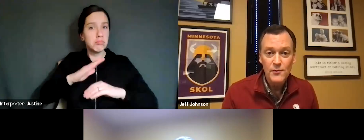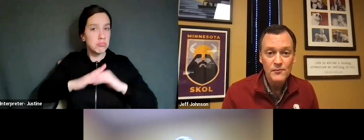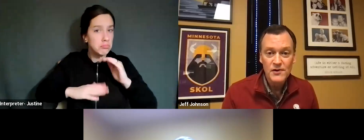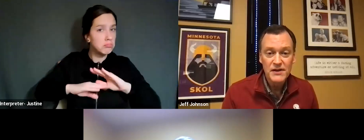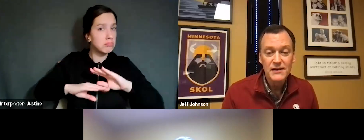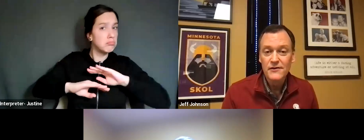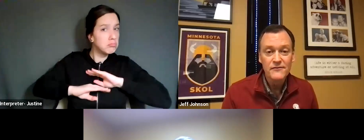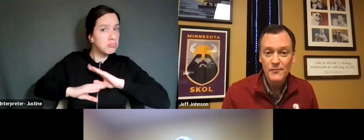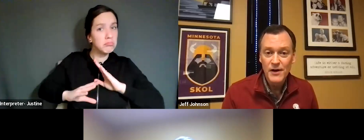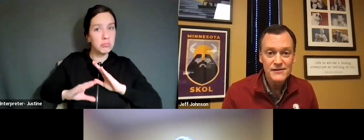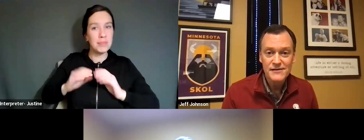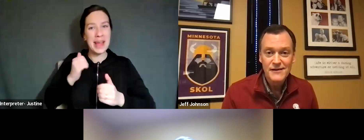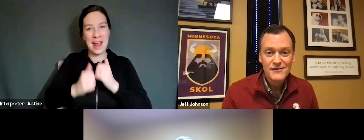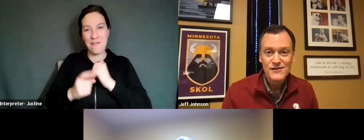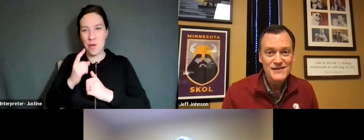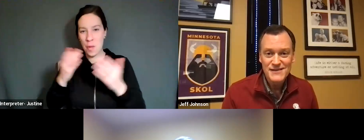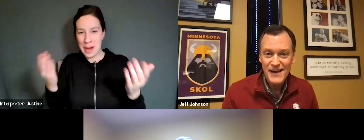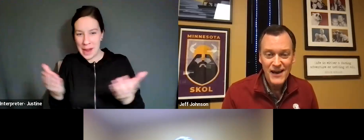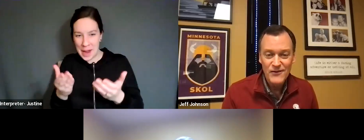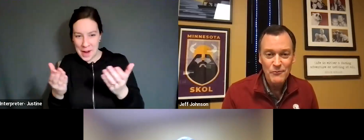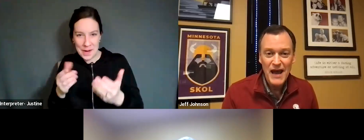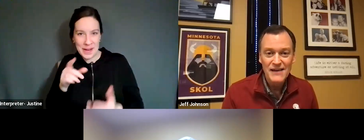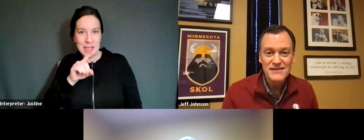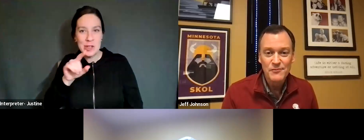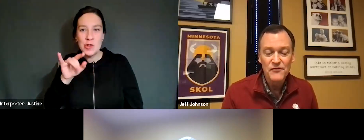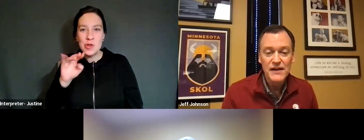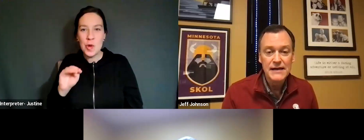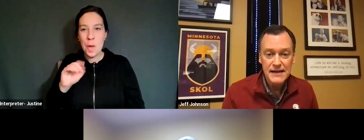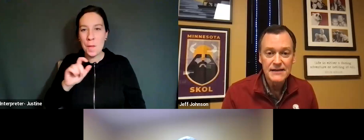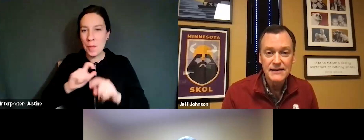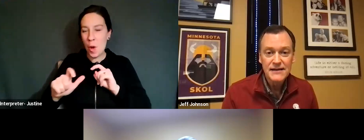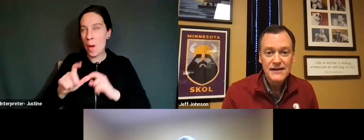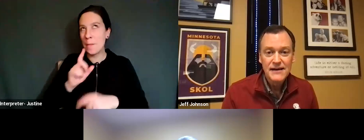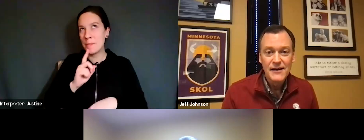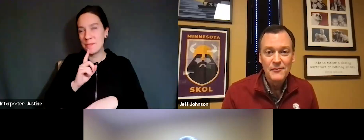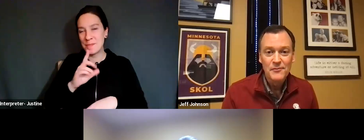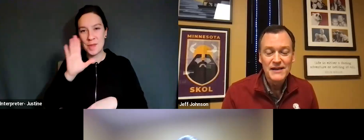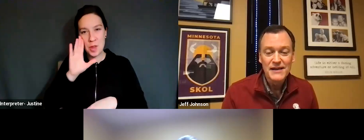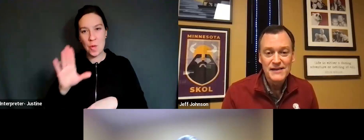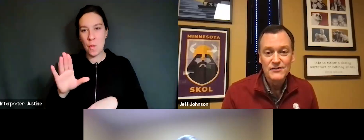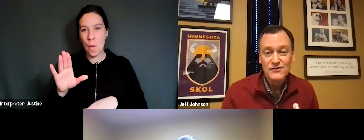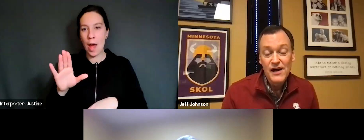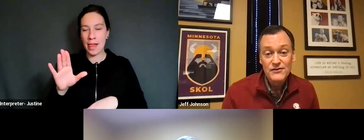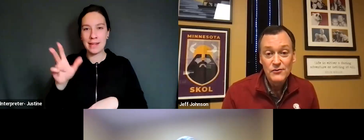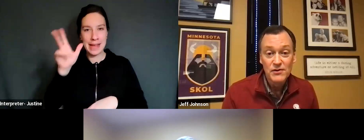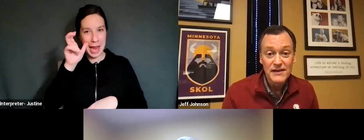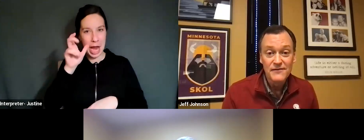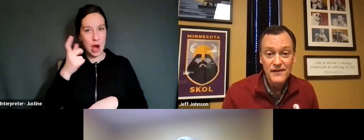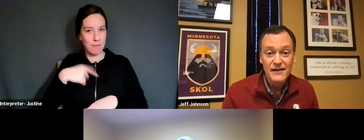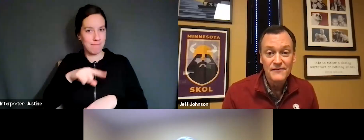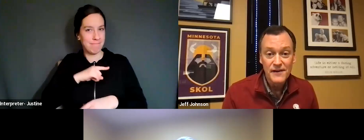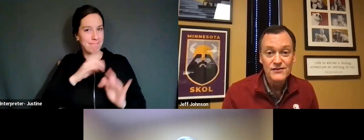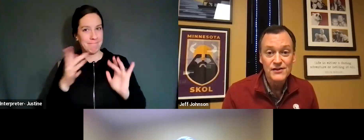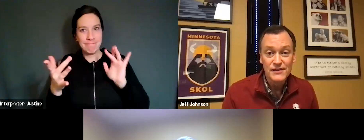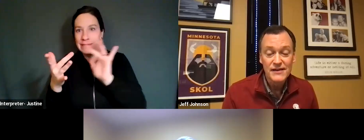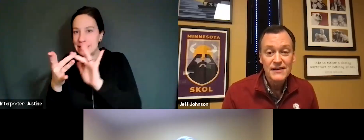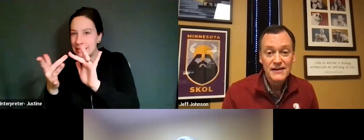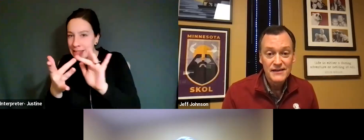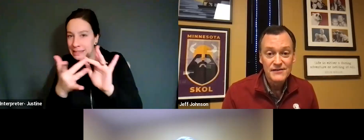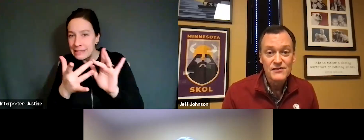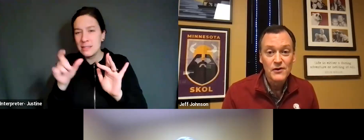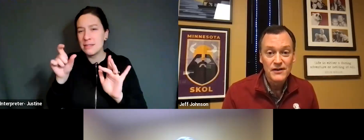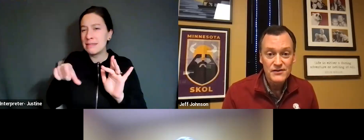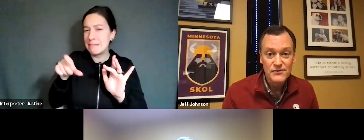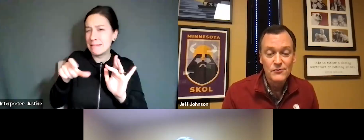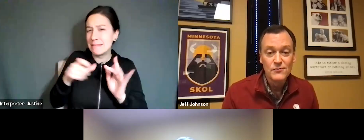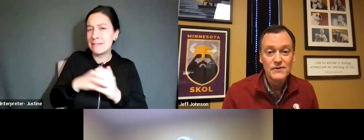will probably be hearing from us just as they have in the past about the need, because I do believe that inflation